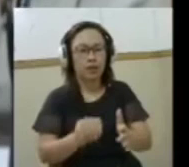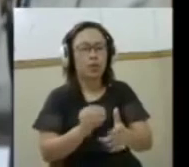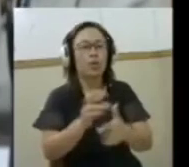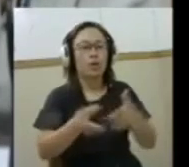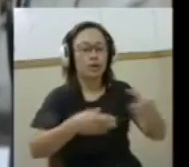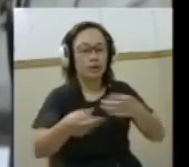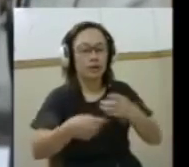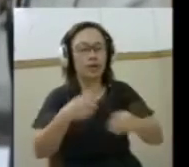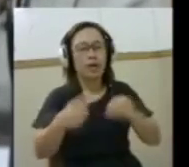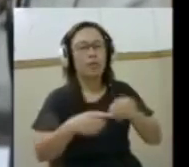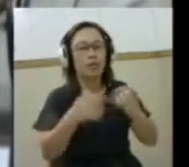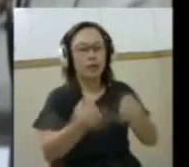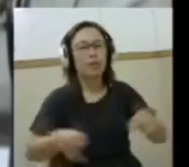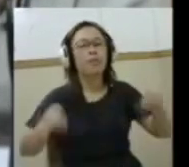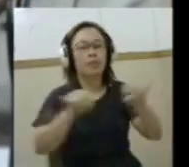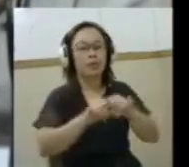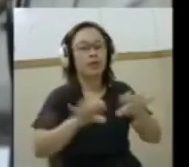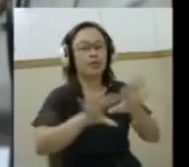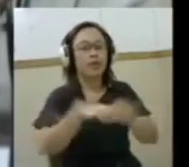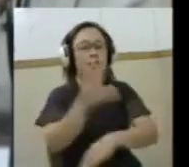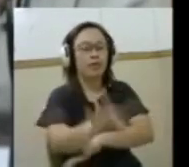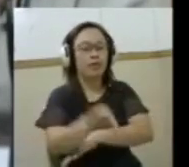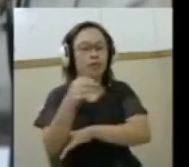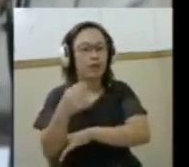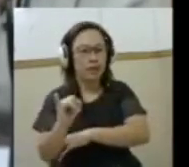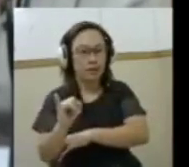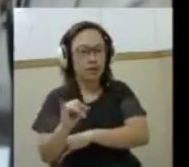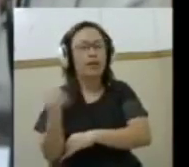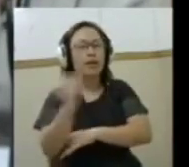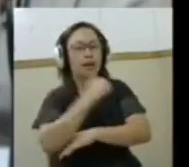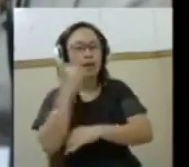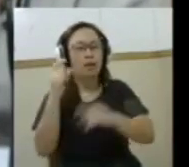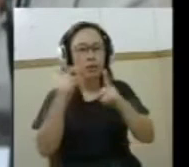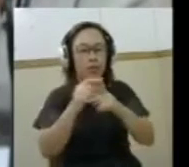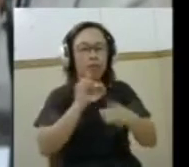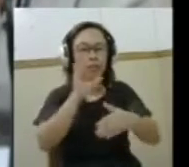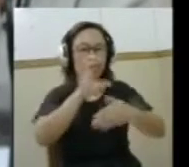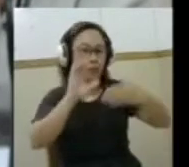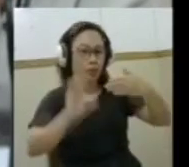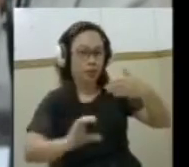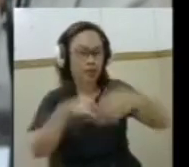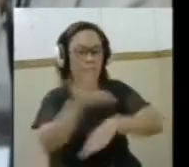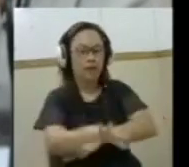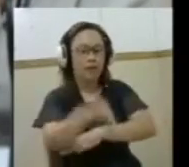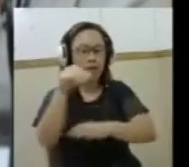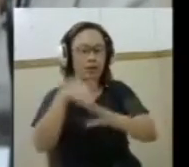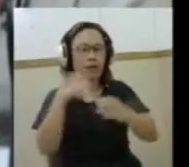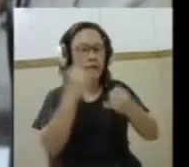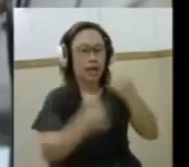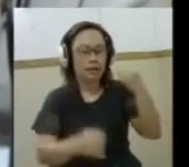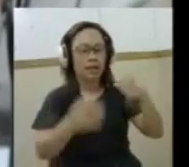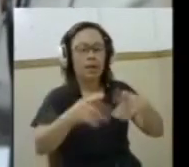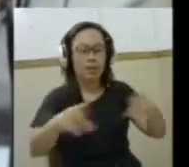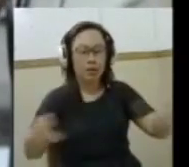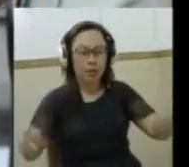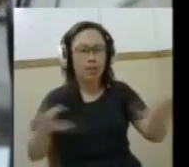description of the significance of findings. Another term is the conclusion, found in the last paragraph